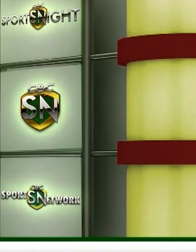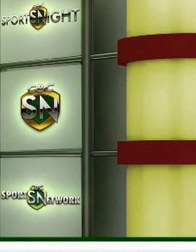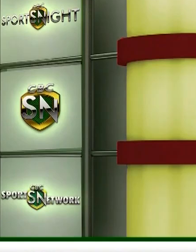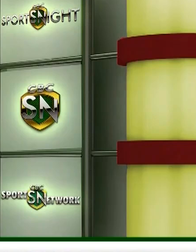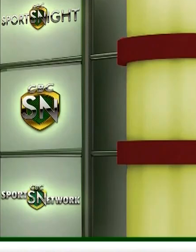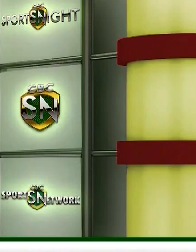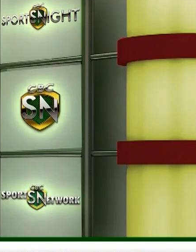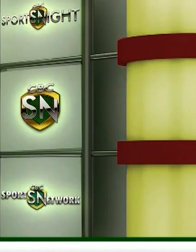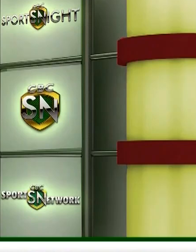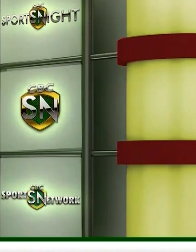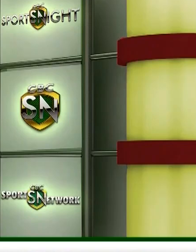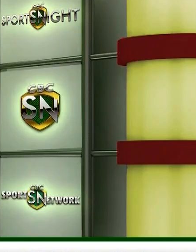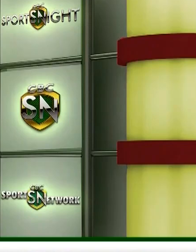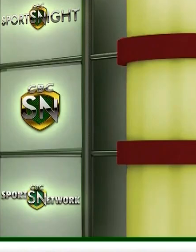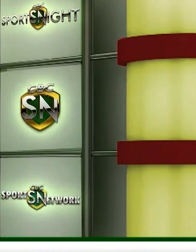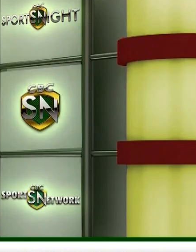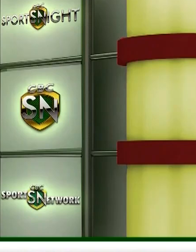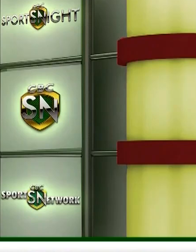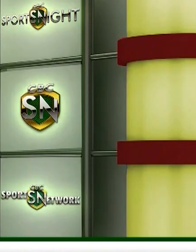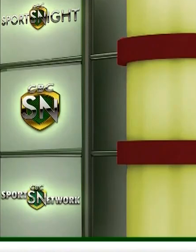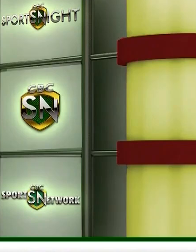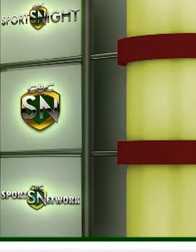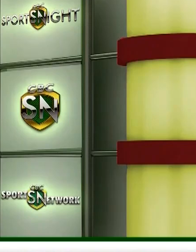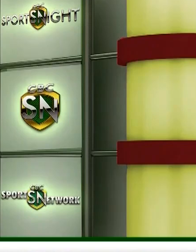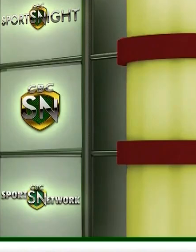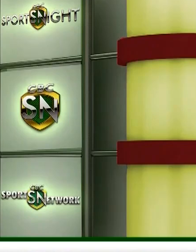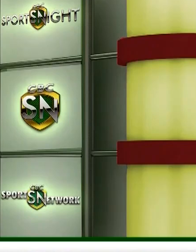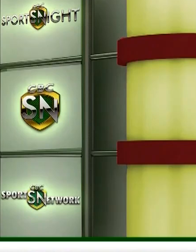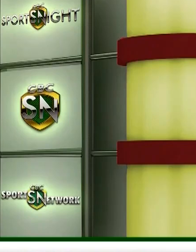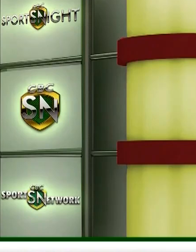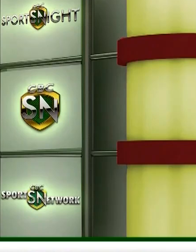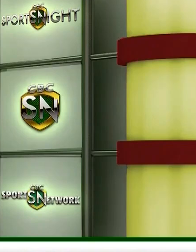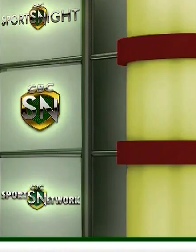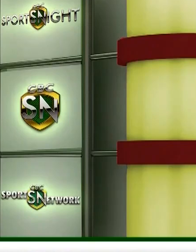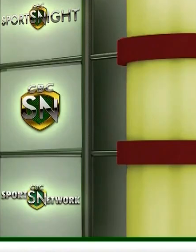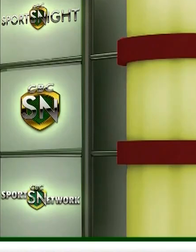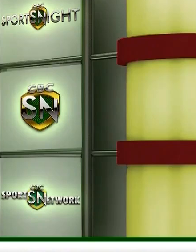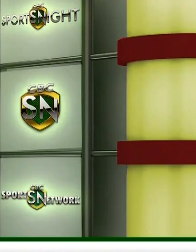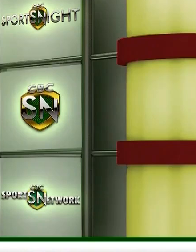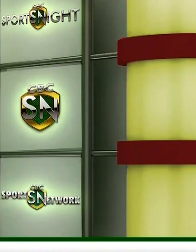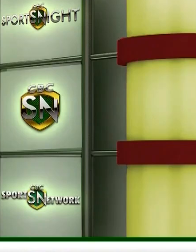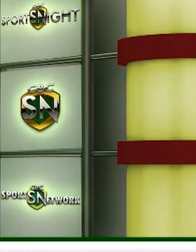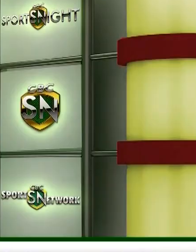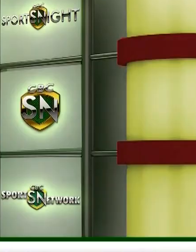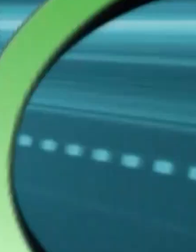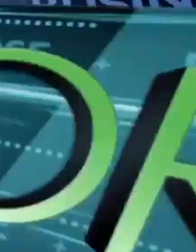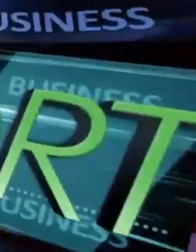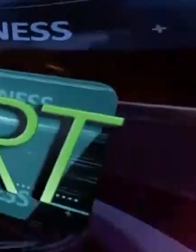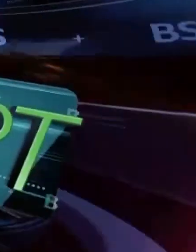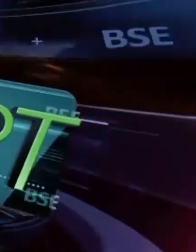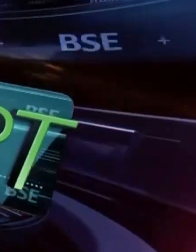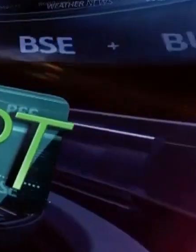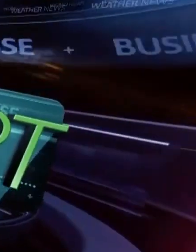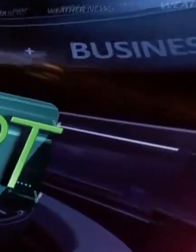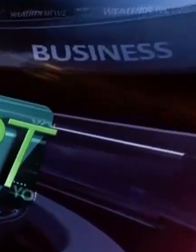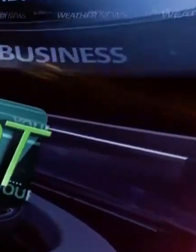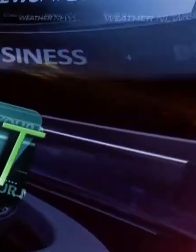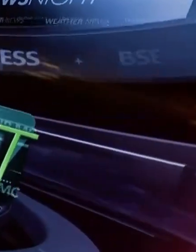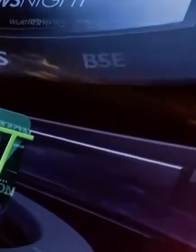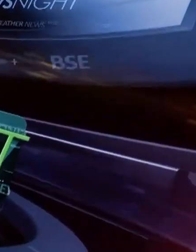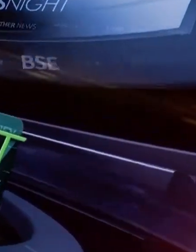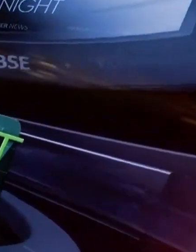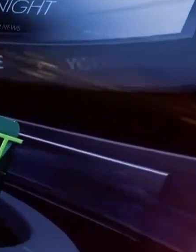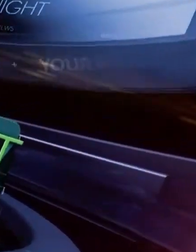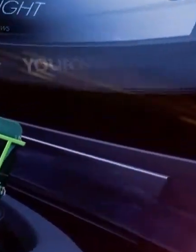34-31. The Barbados Under-21s will play against Grenada at 7 p.m. tomorrow in semi-final number 2.